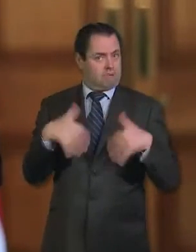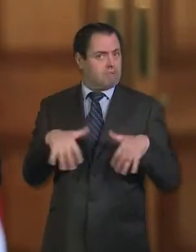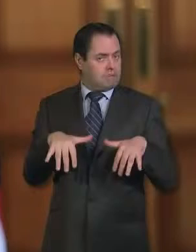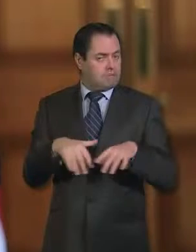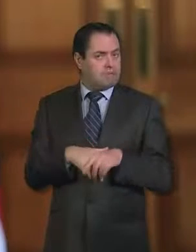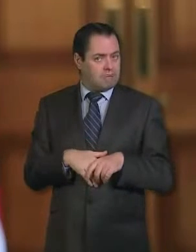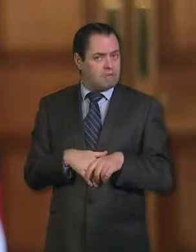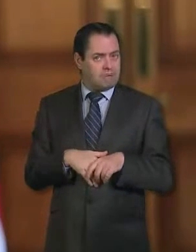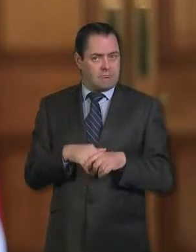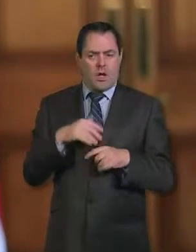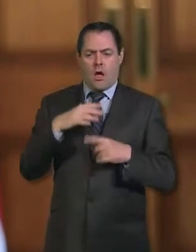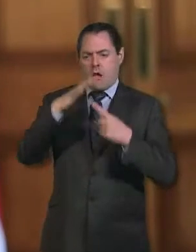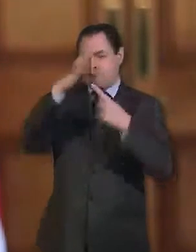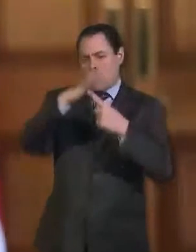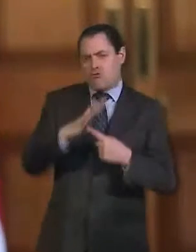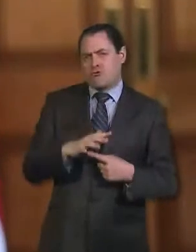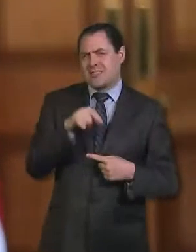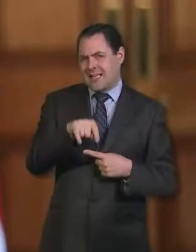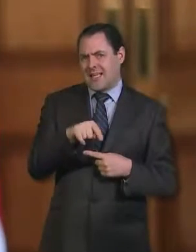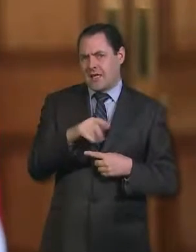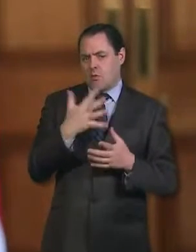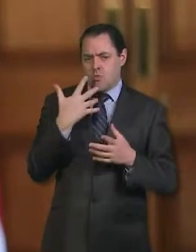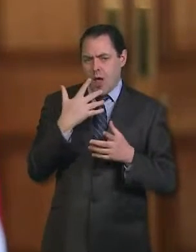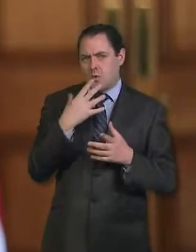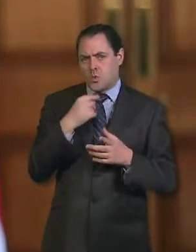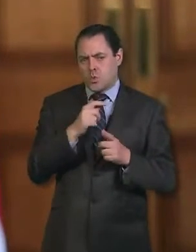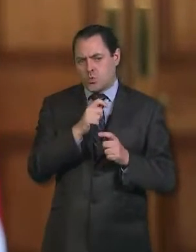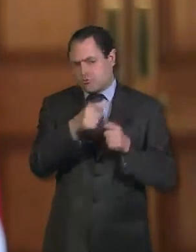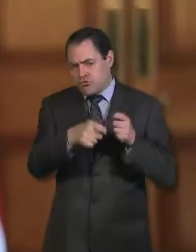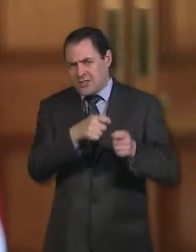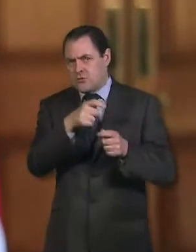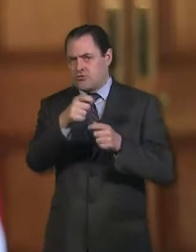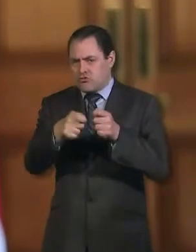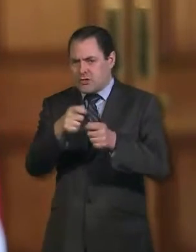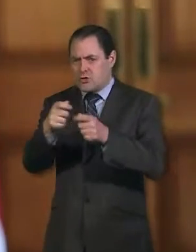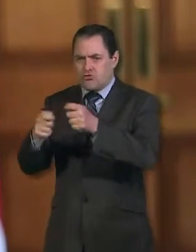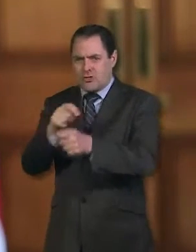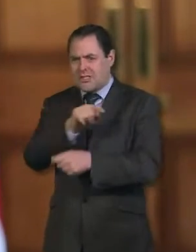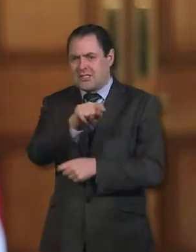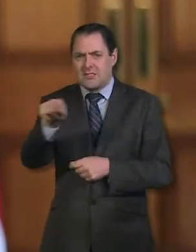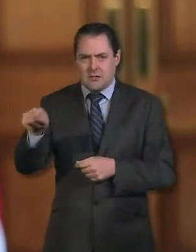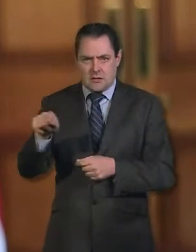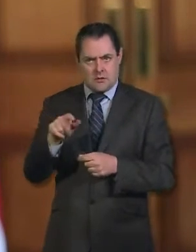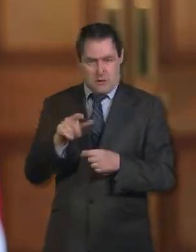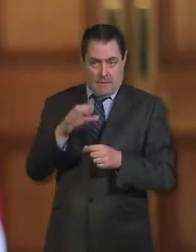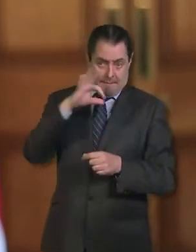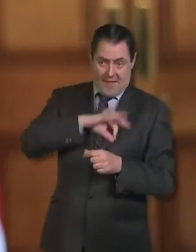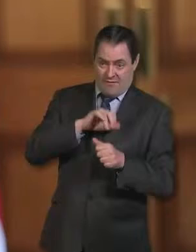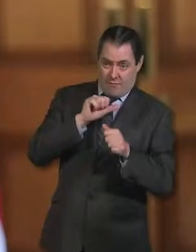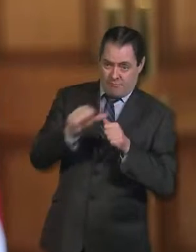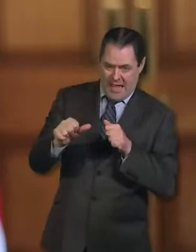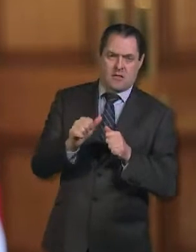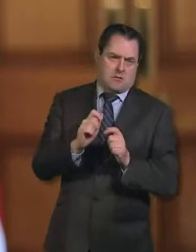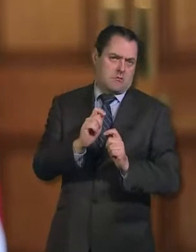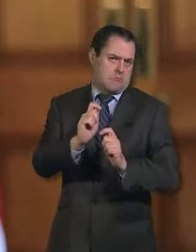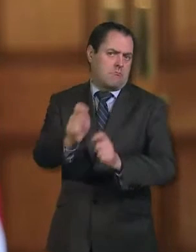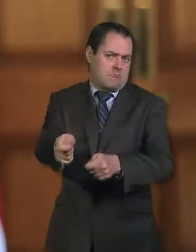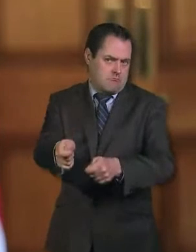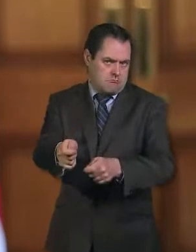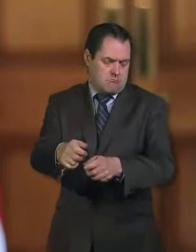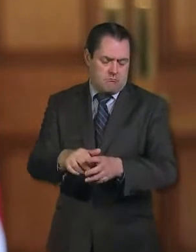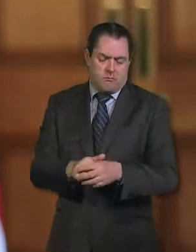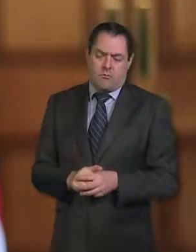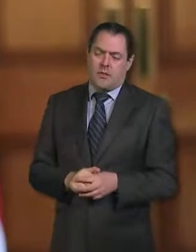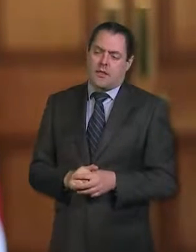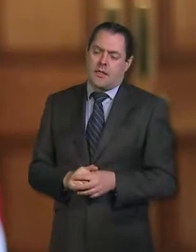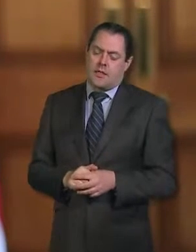this treatment where it'll provide the greatest benefit. This is probably the